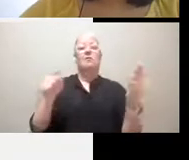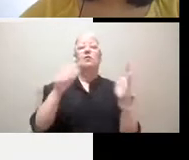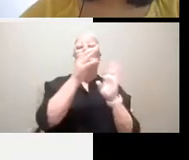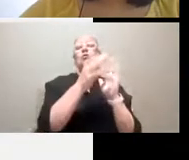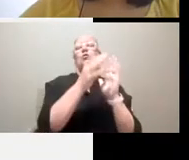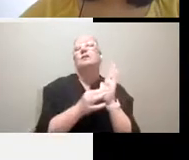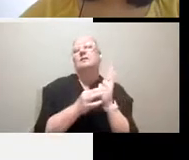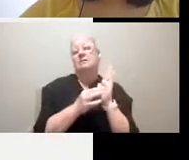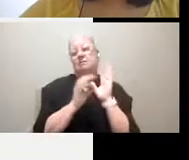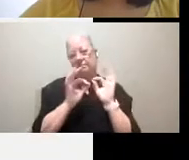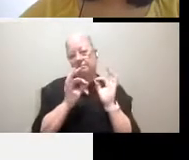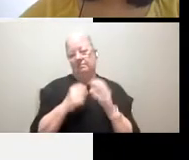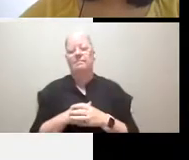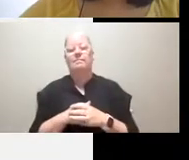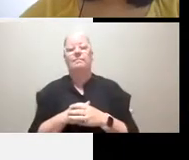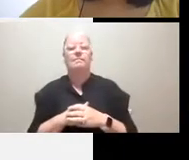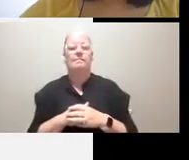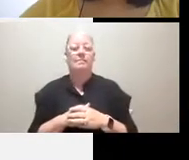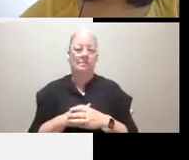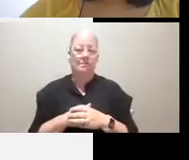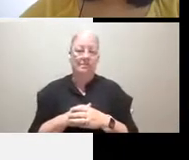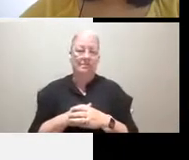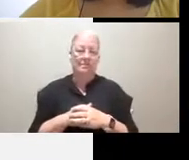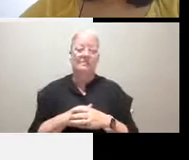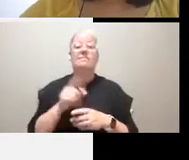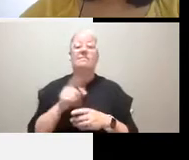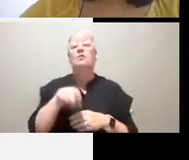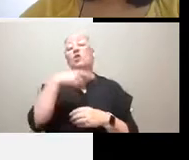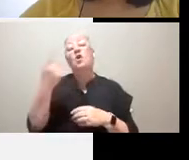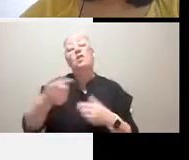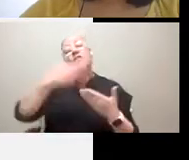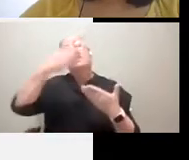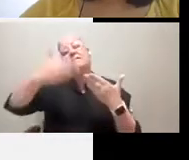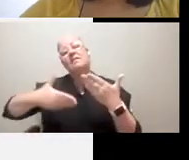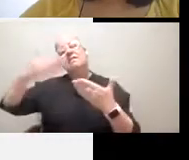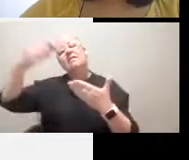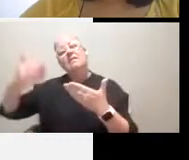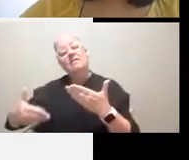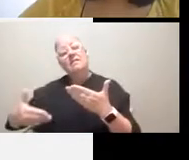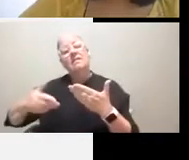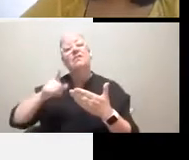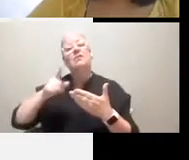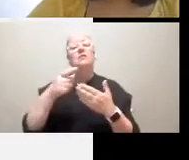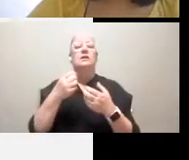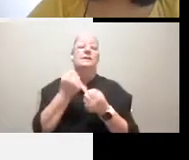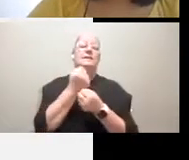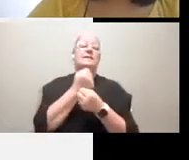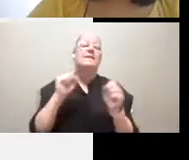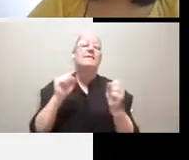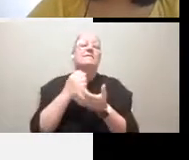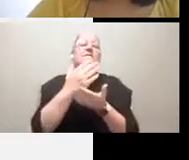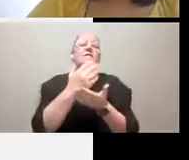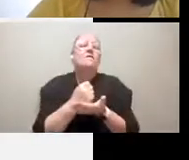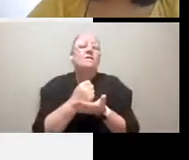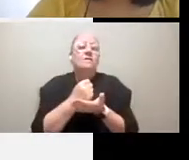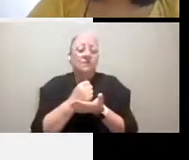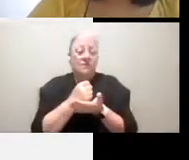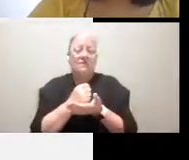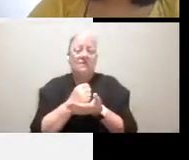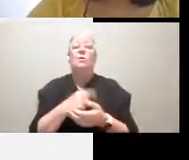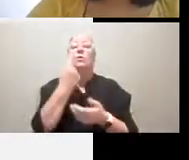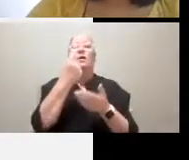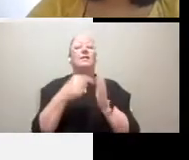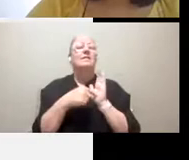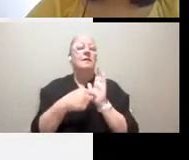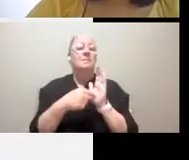Then the response to safeguarding reports involves monetary costs, which are often not available. For example, Madifa is a small